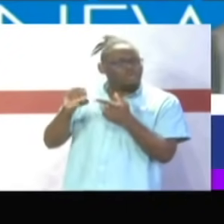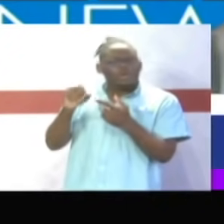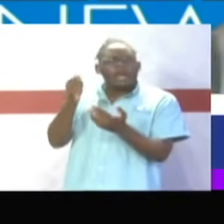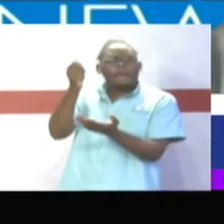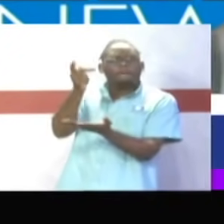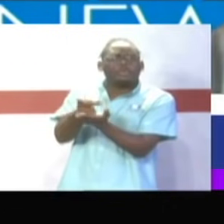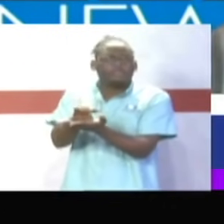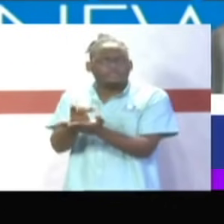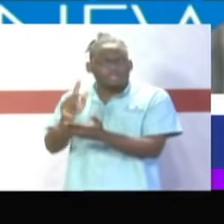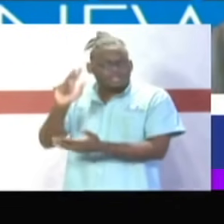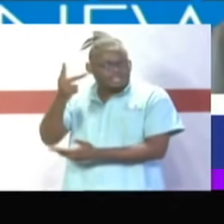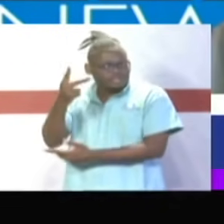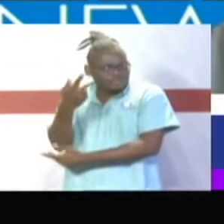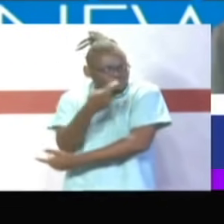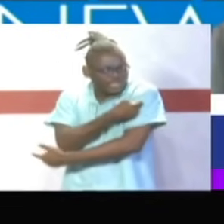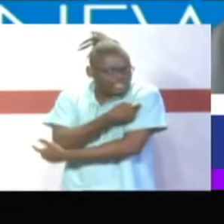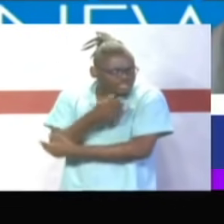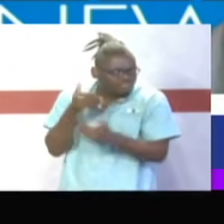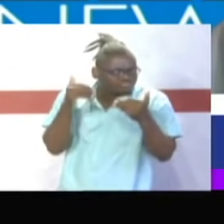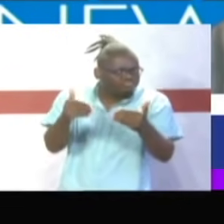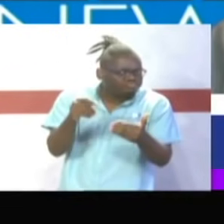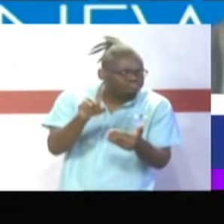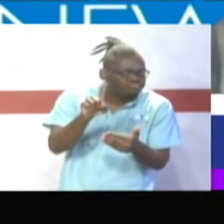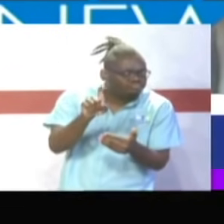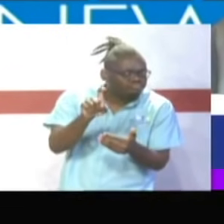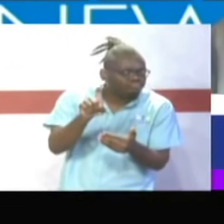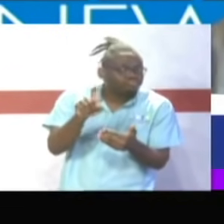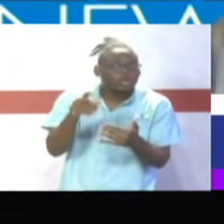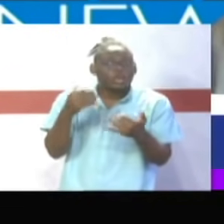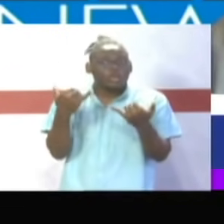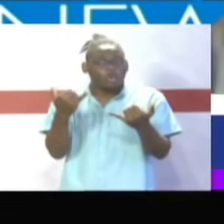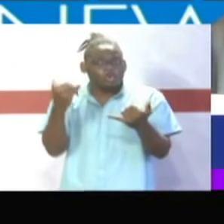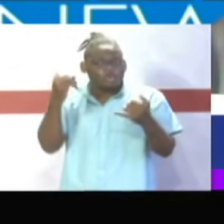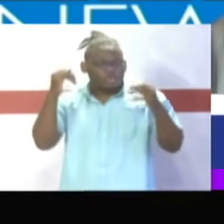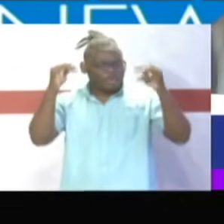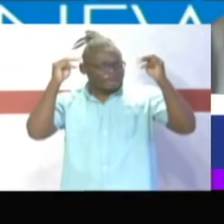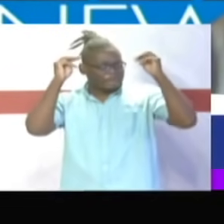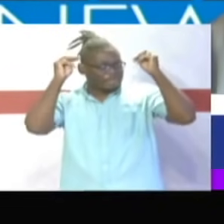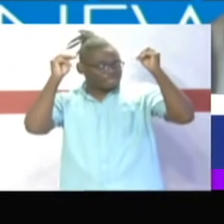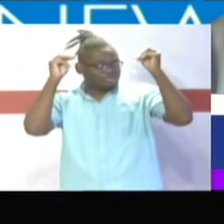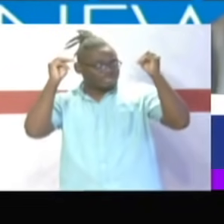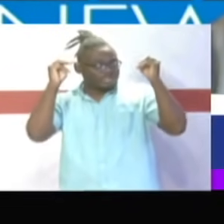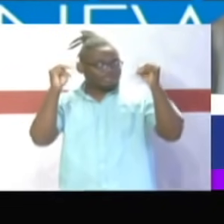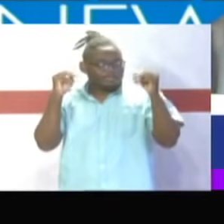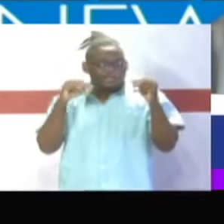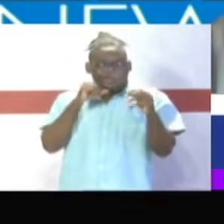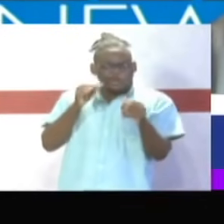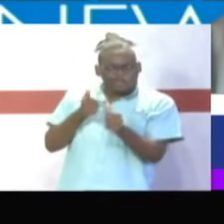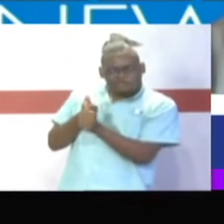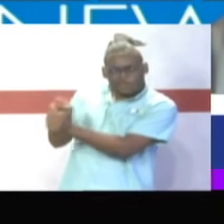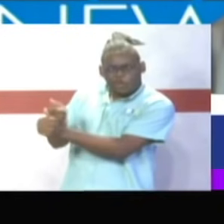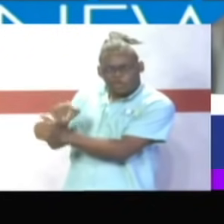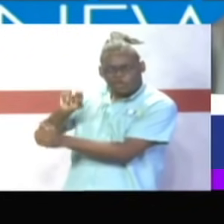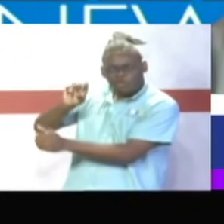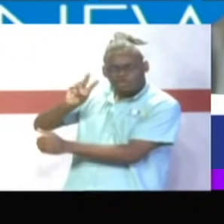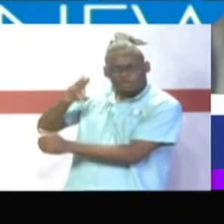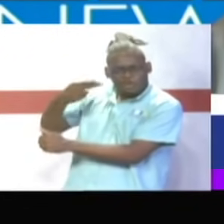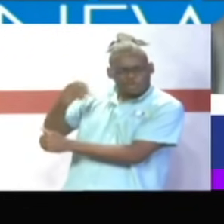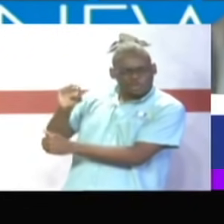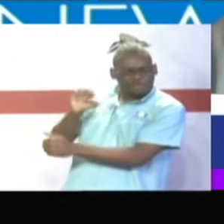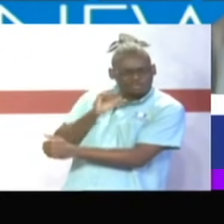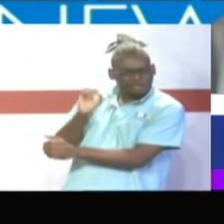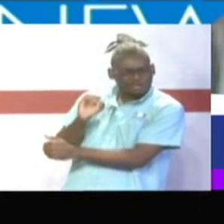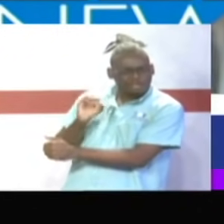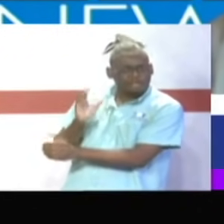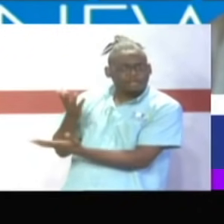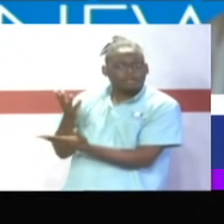the ministry is now going outside of these policies? What is the thinking behind that? And therefore, would we be seeing,